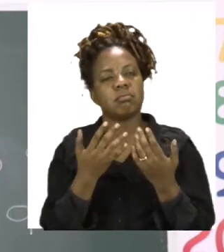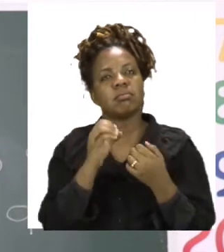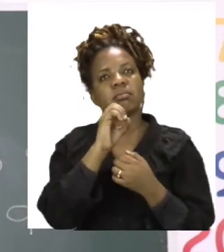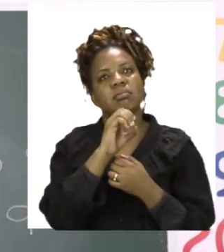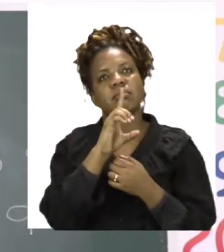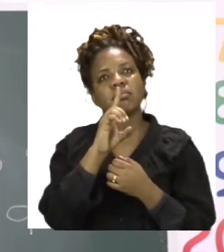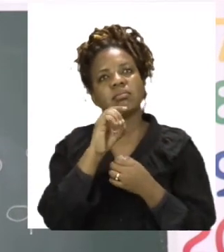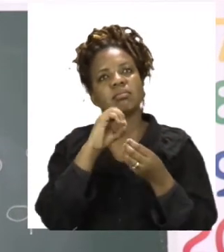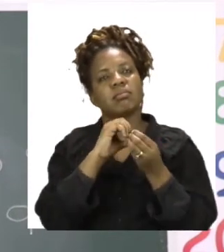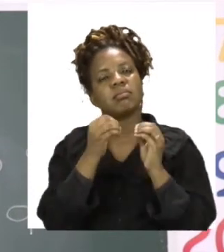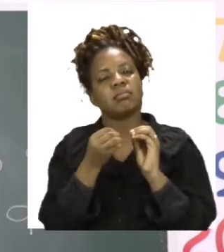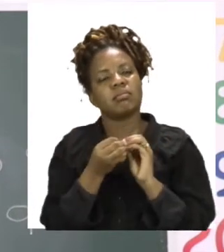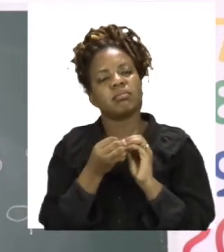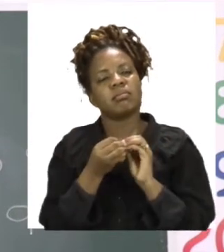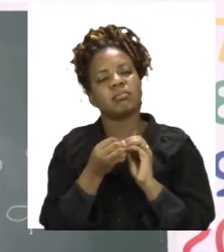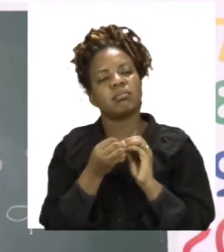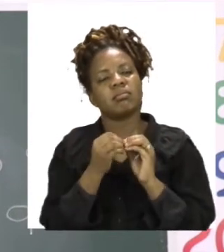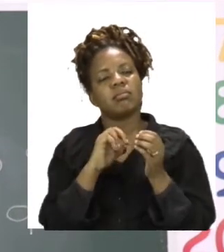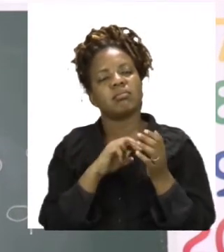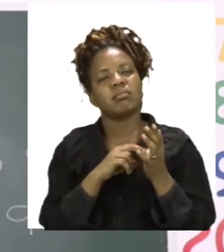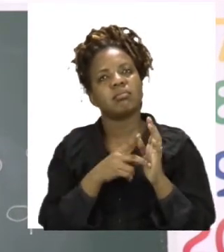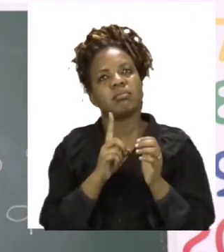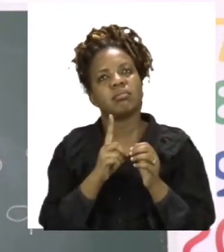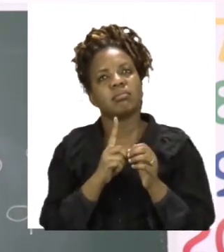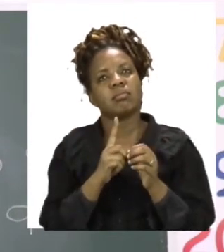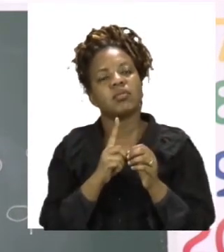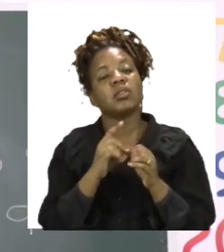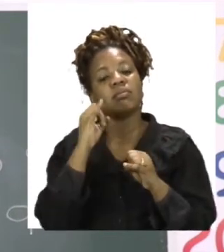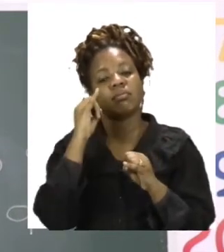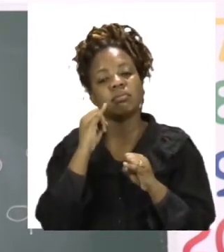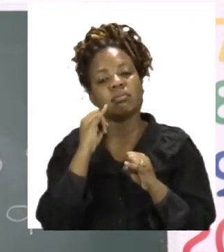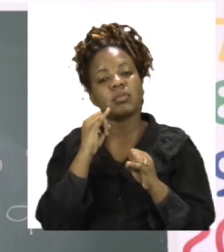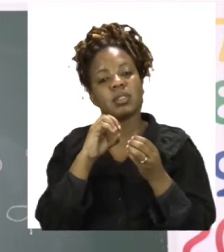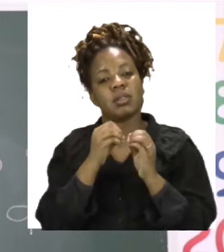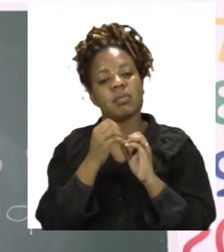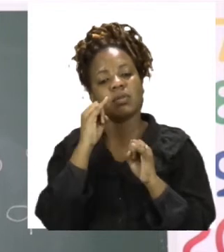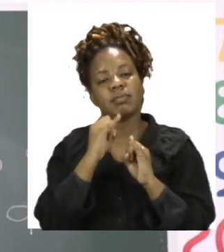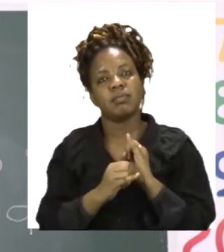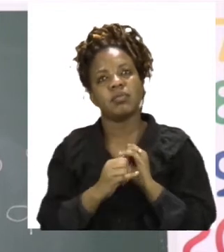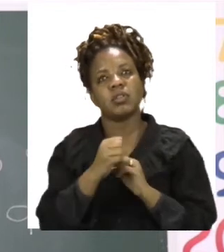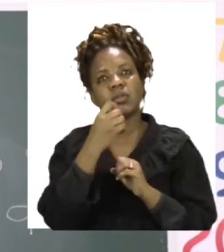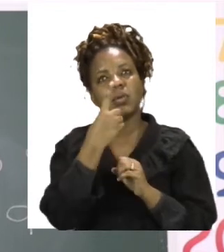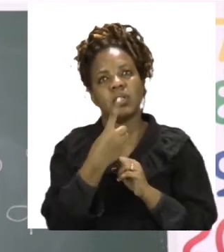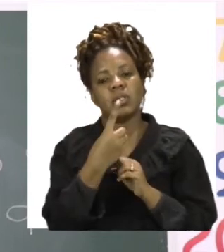like. Any odd numbers will end with either